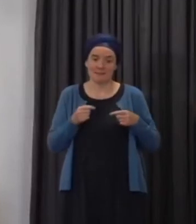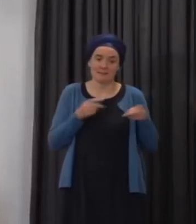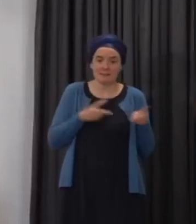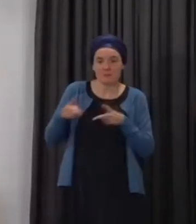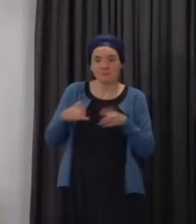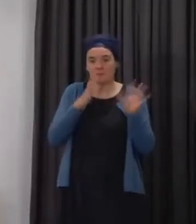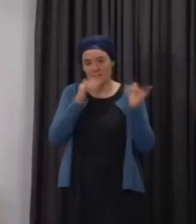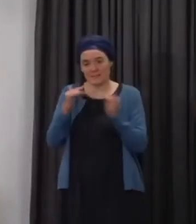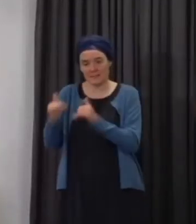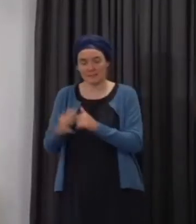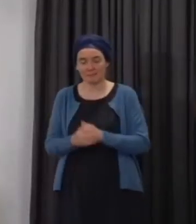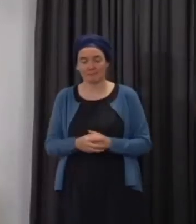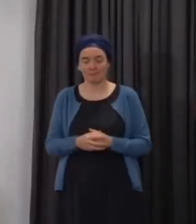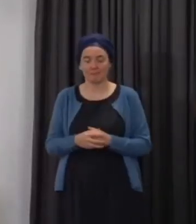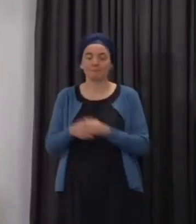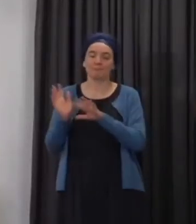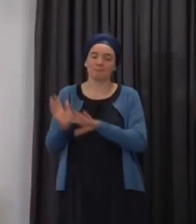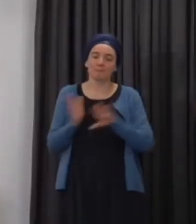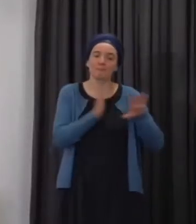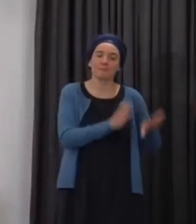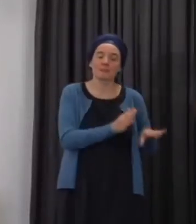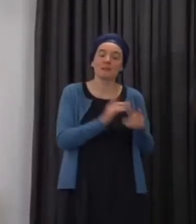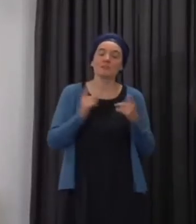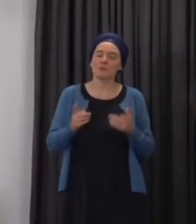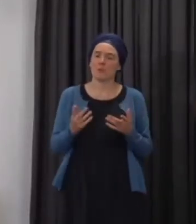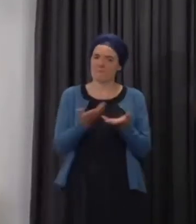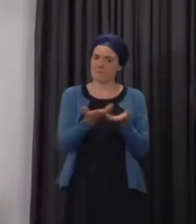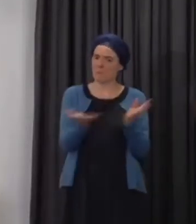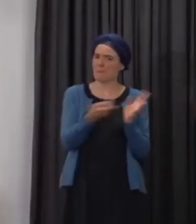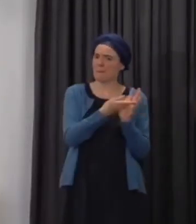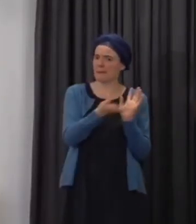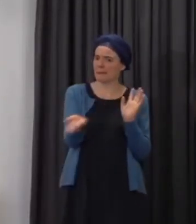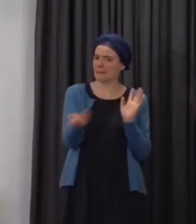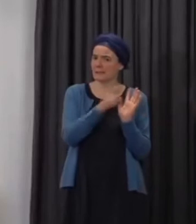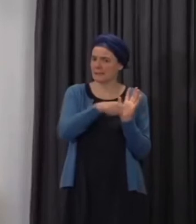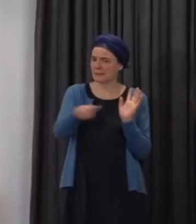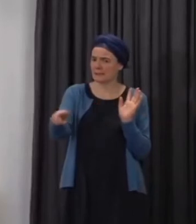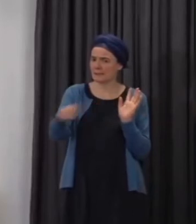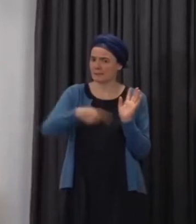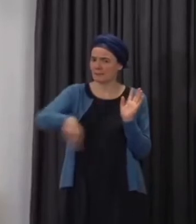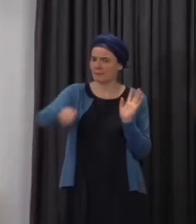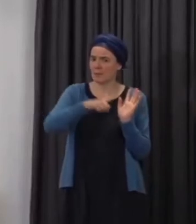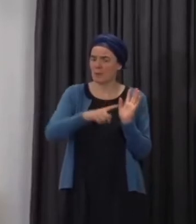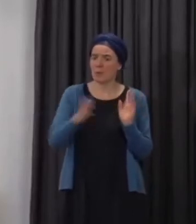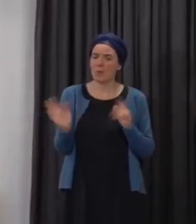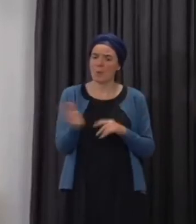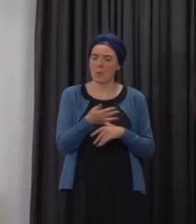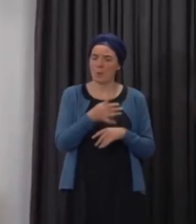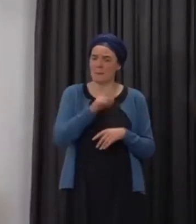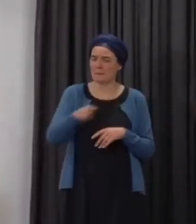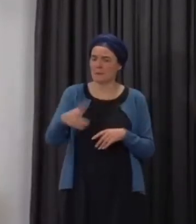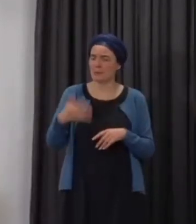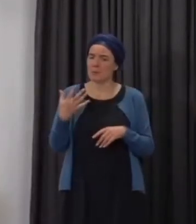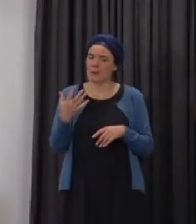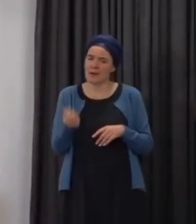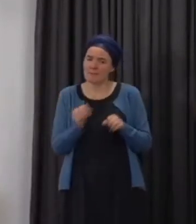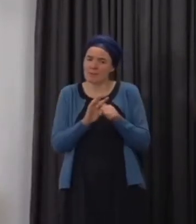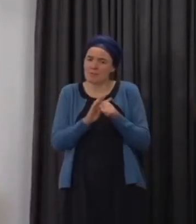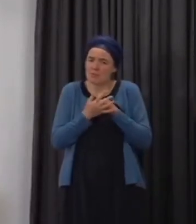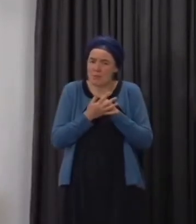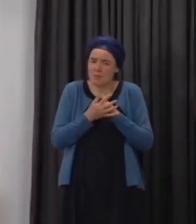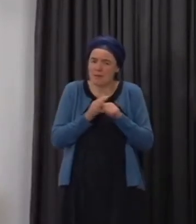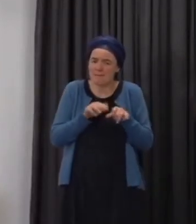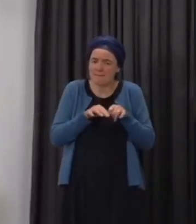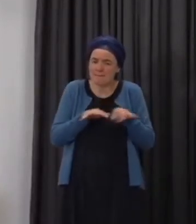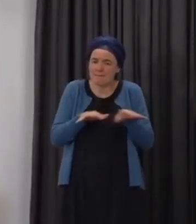public, everyone with symptoms of coronavirus, including the loss of smell and or taste, can request a home